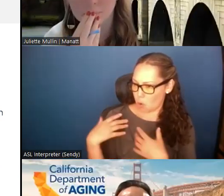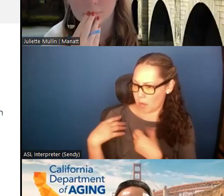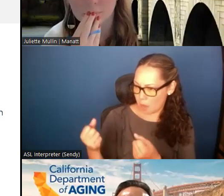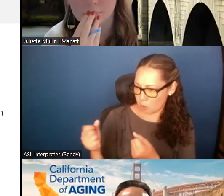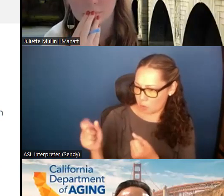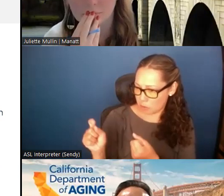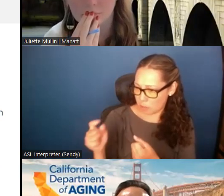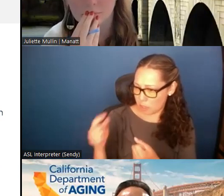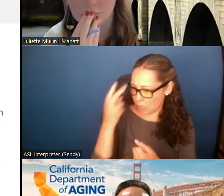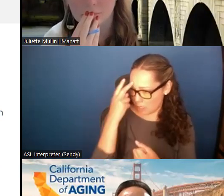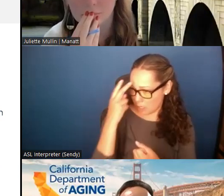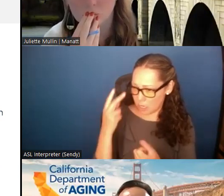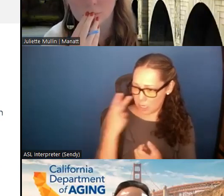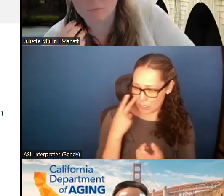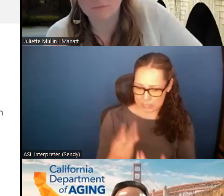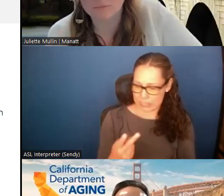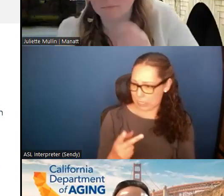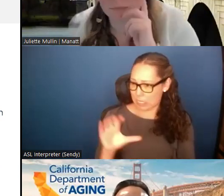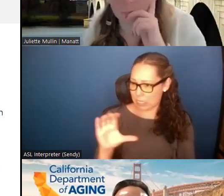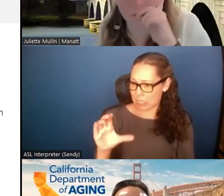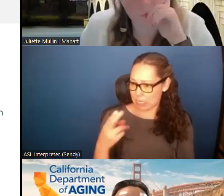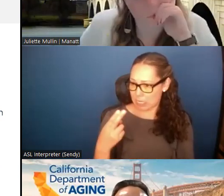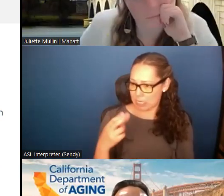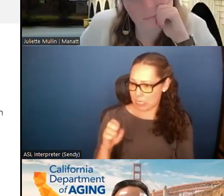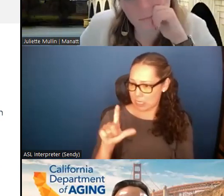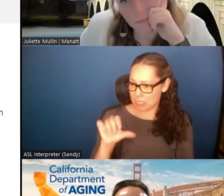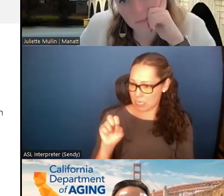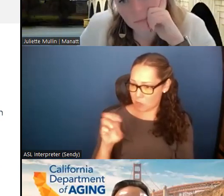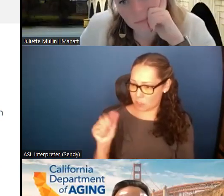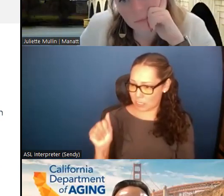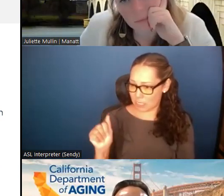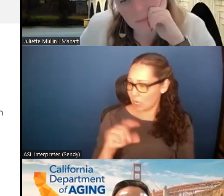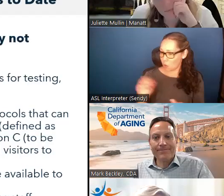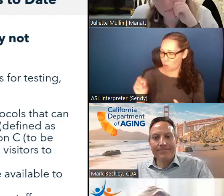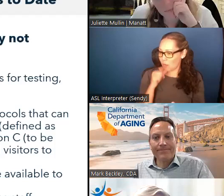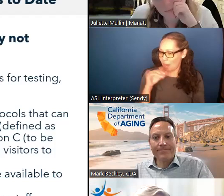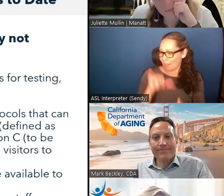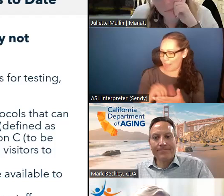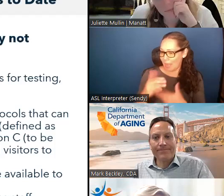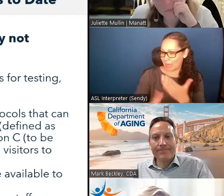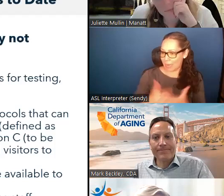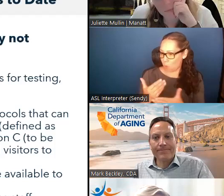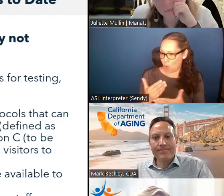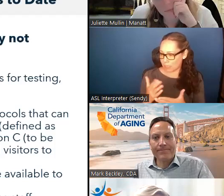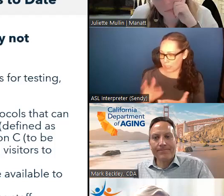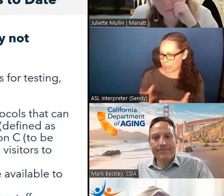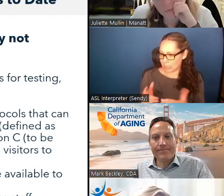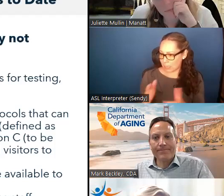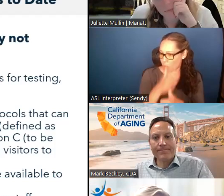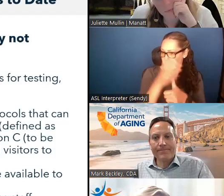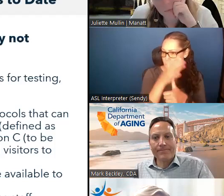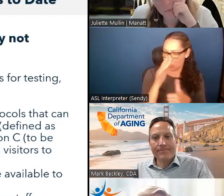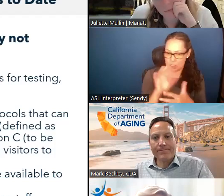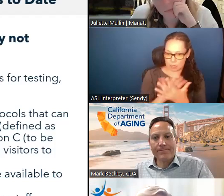both on today. We're not in that kind of process flow of prioritization for things